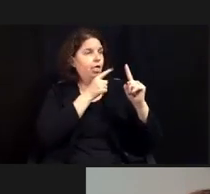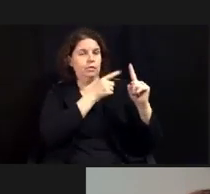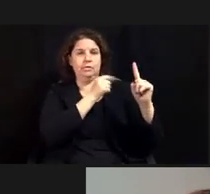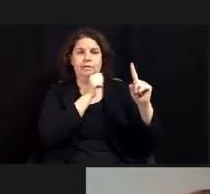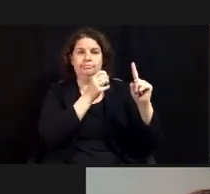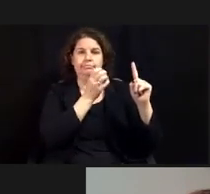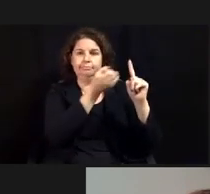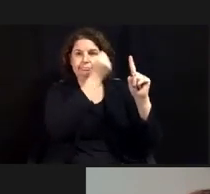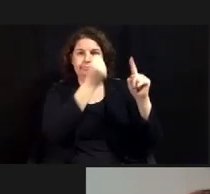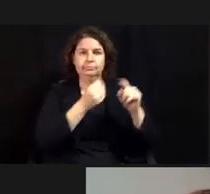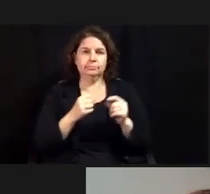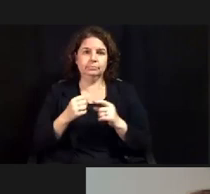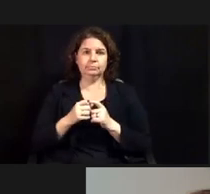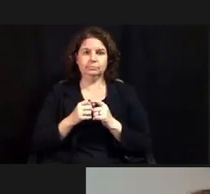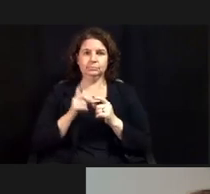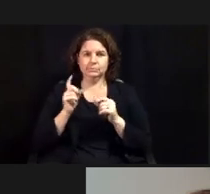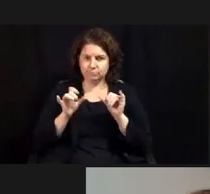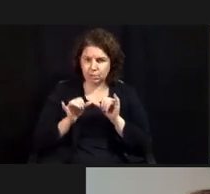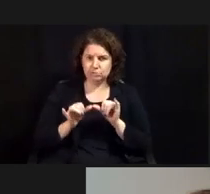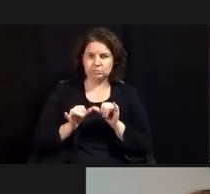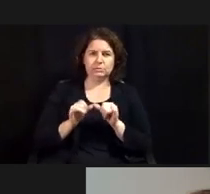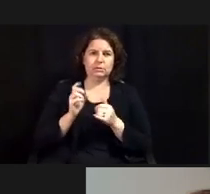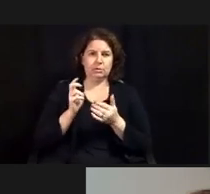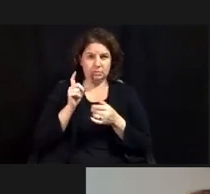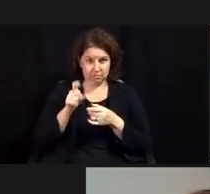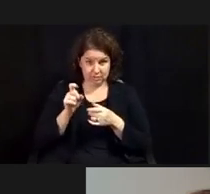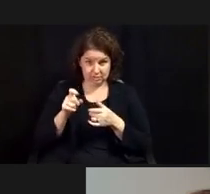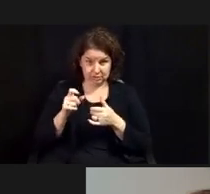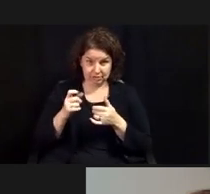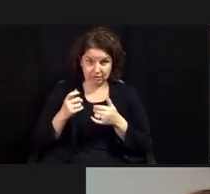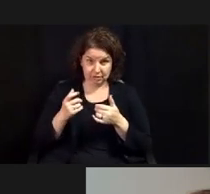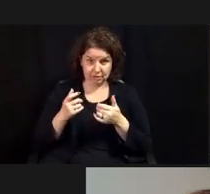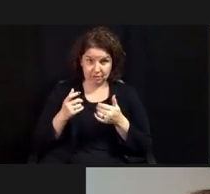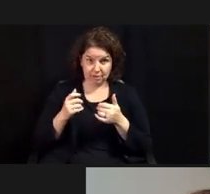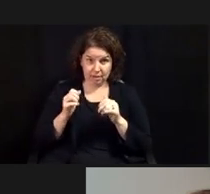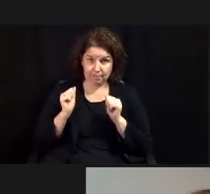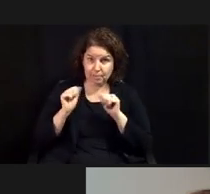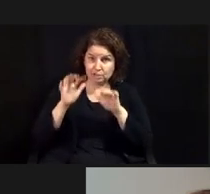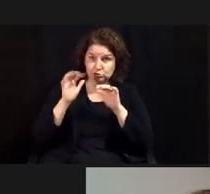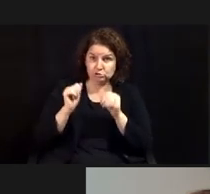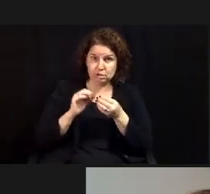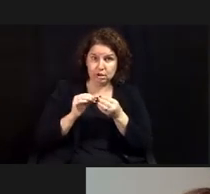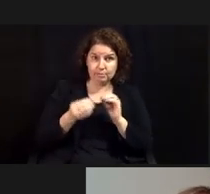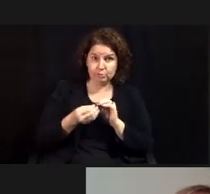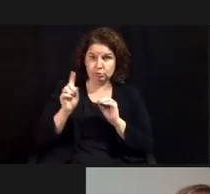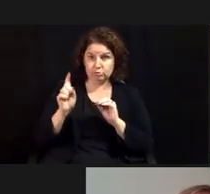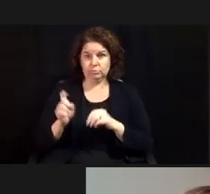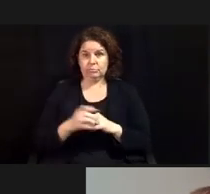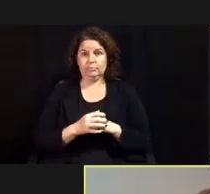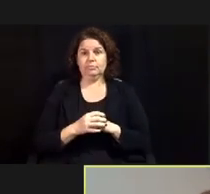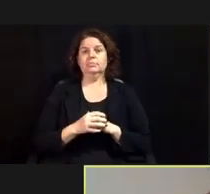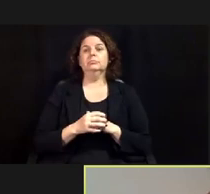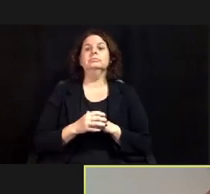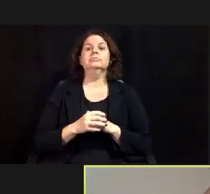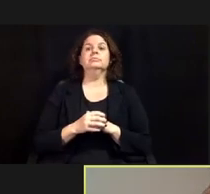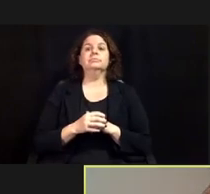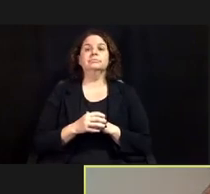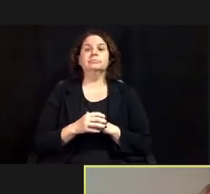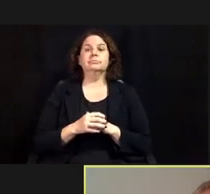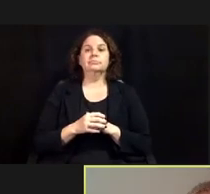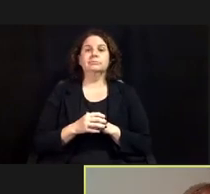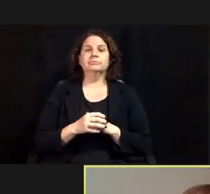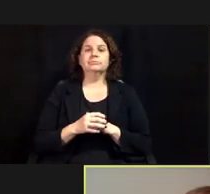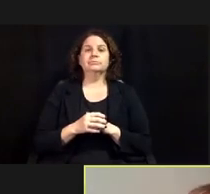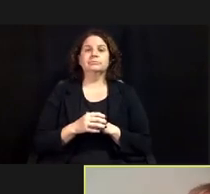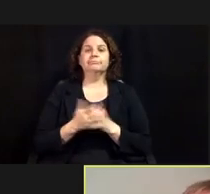framework. Or is there still a magic number that our public should watch out for? Yeah. Well,